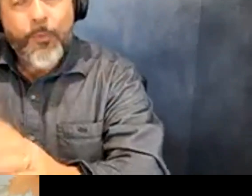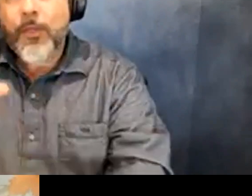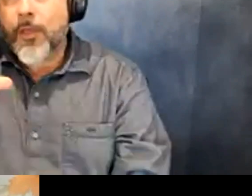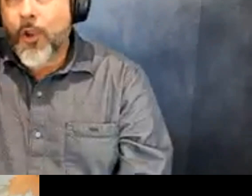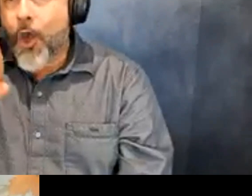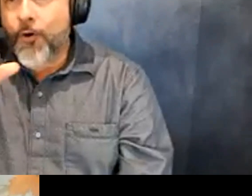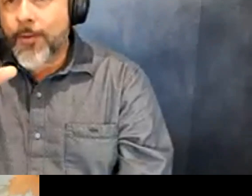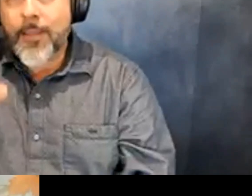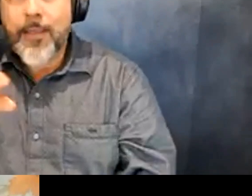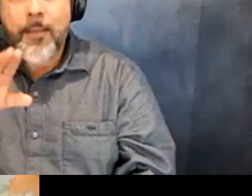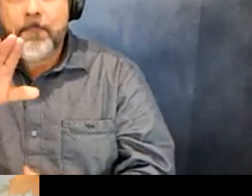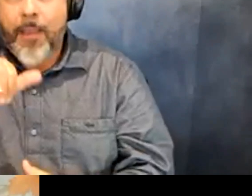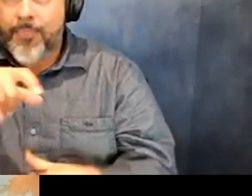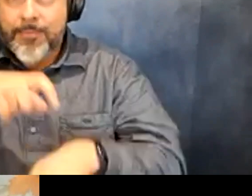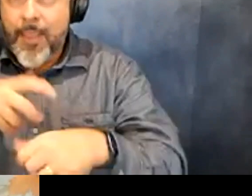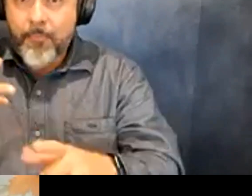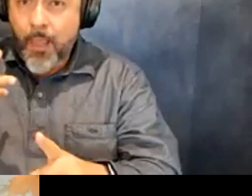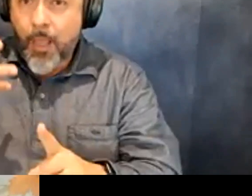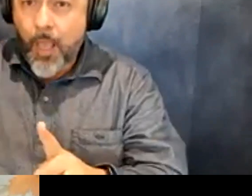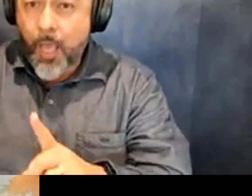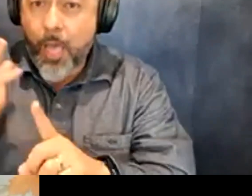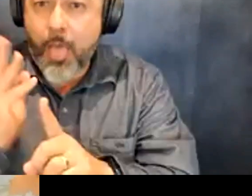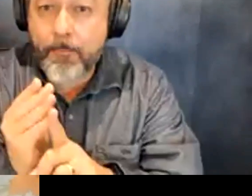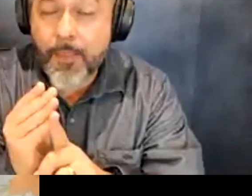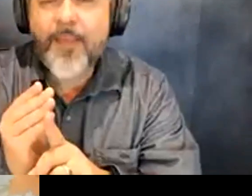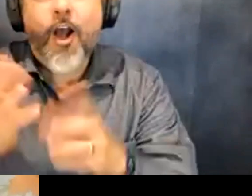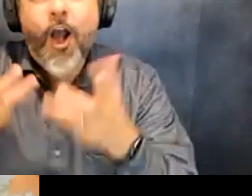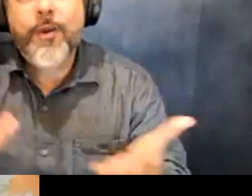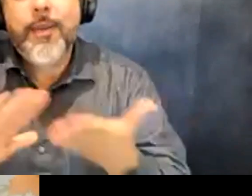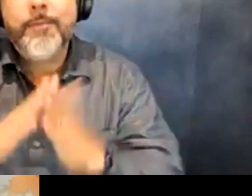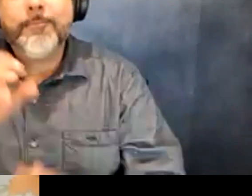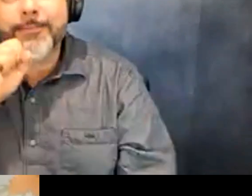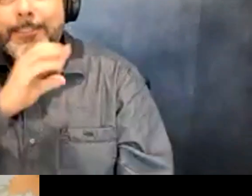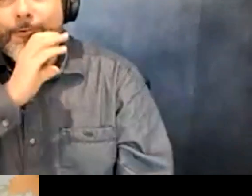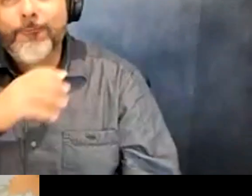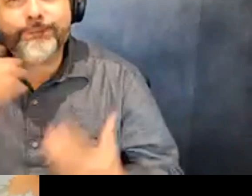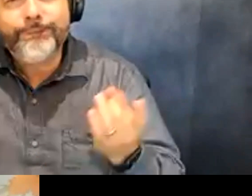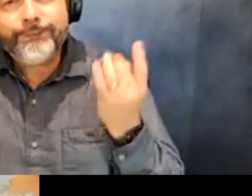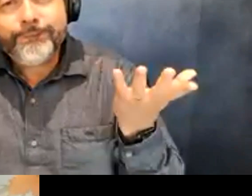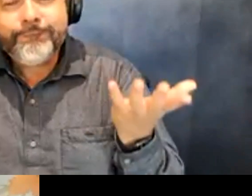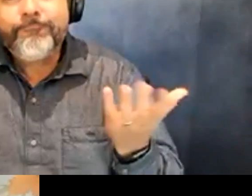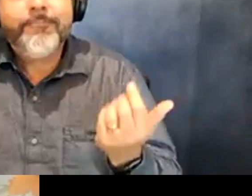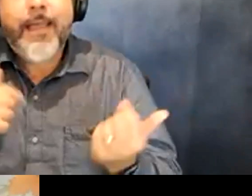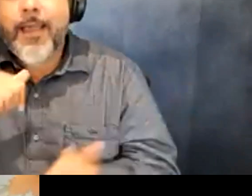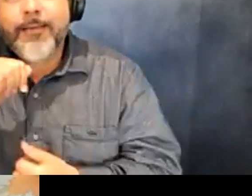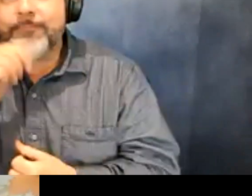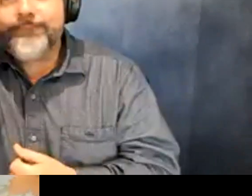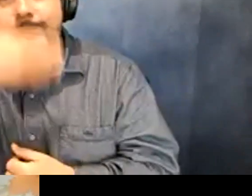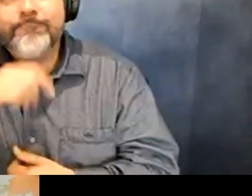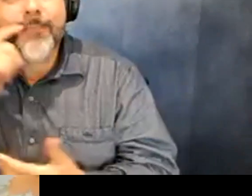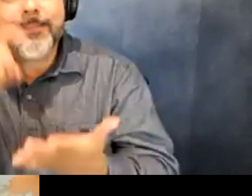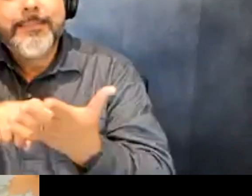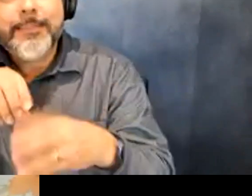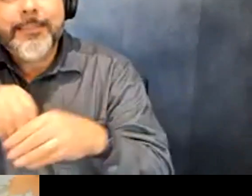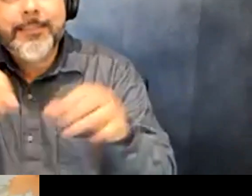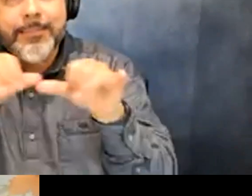they're seniors already. And I did not see that in the system. And I really want to really emphasize that